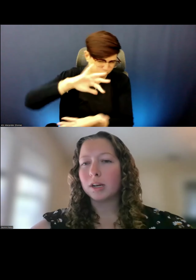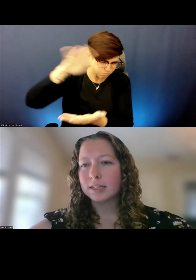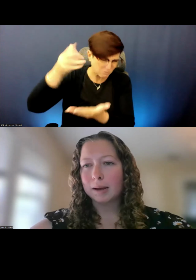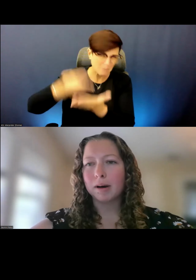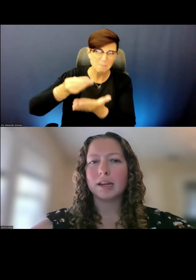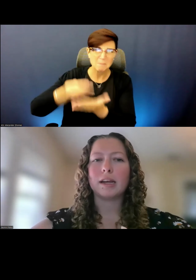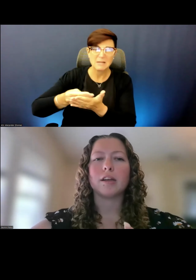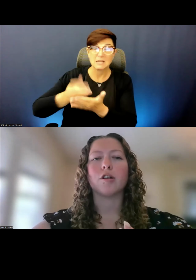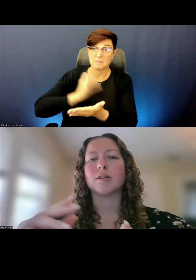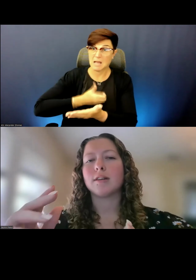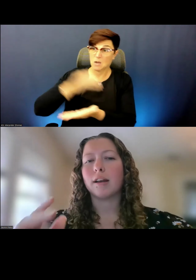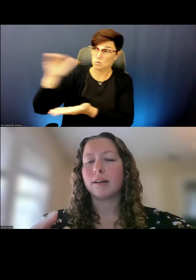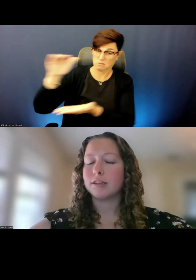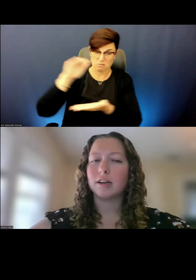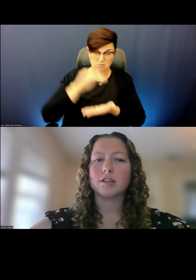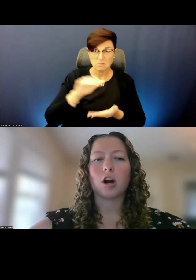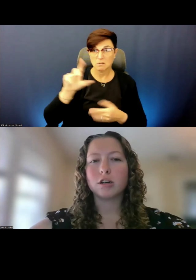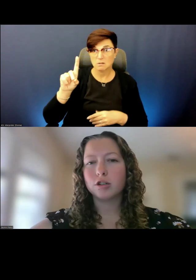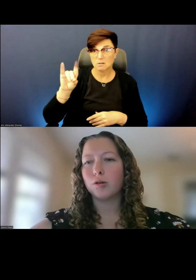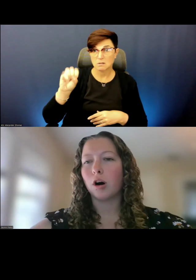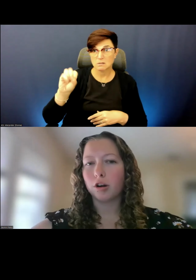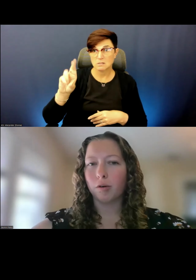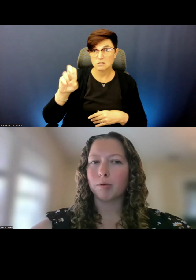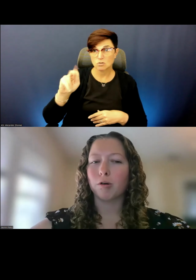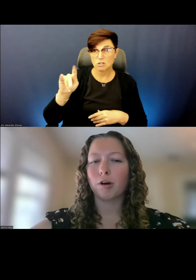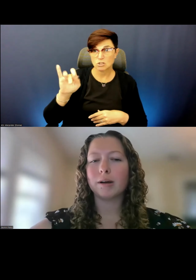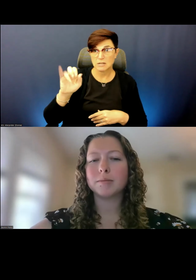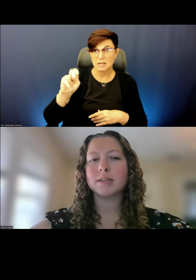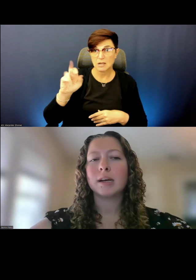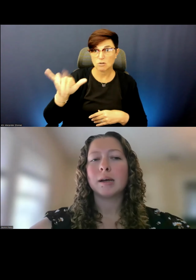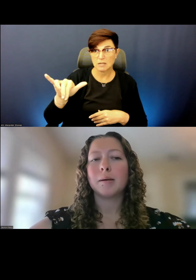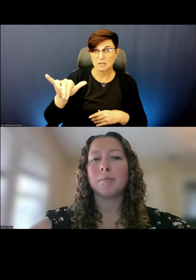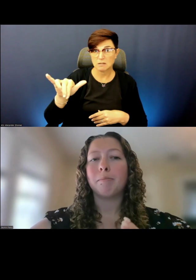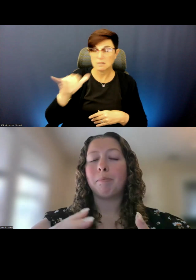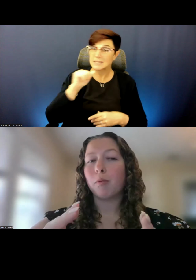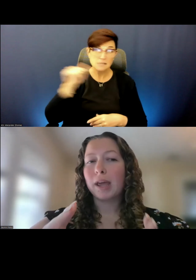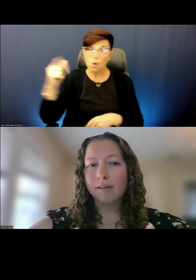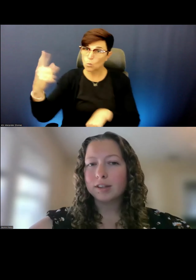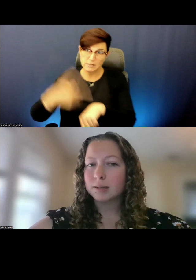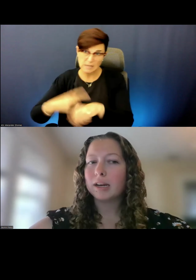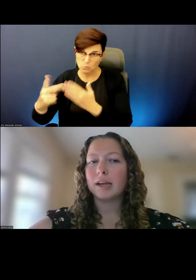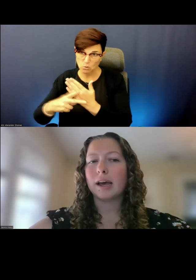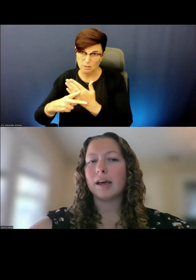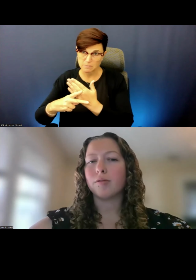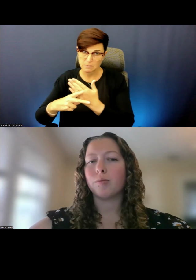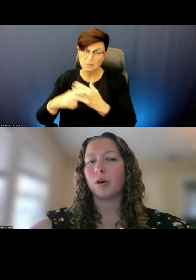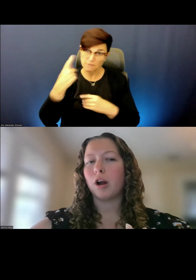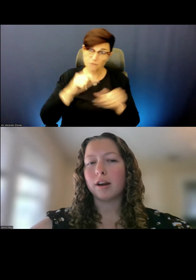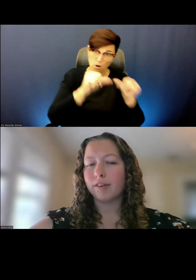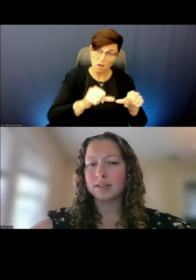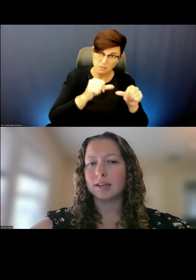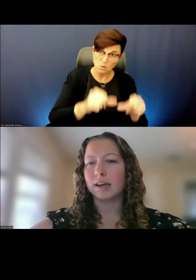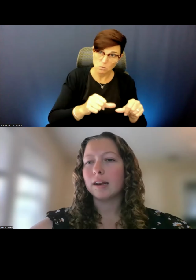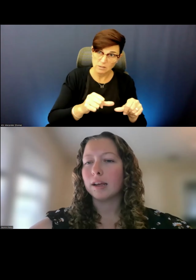it's one-time money, it's hard to do ongoing programs. But we have this money and we're